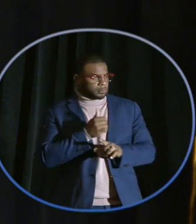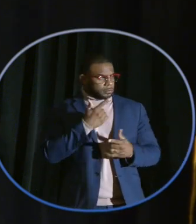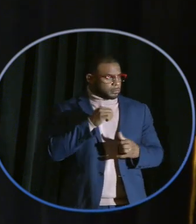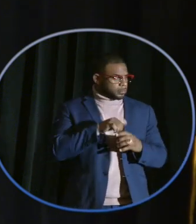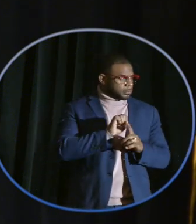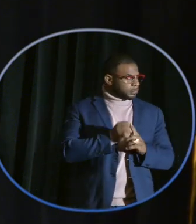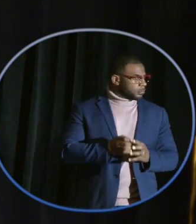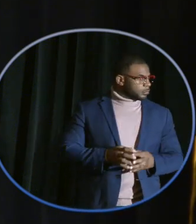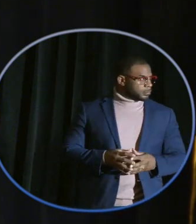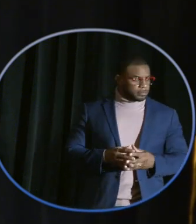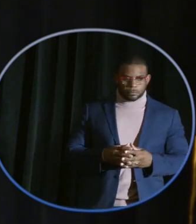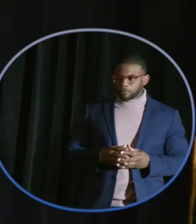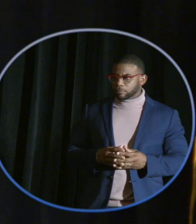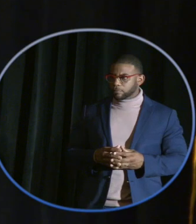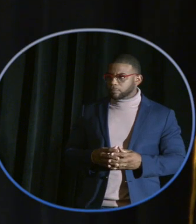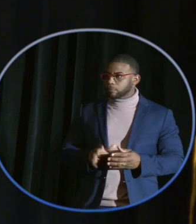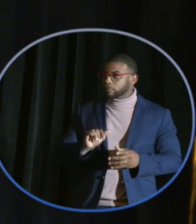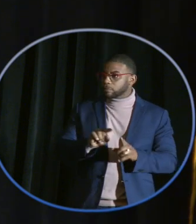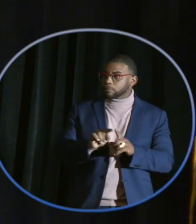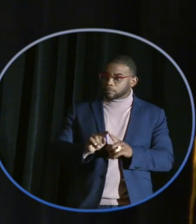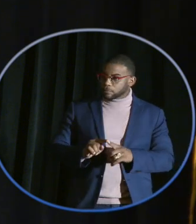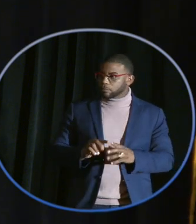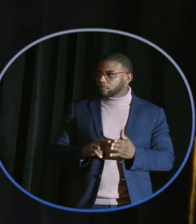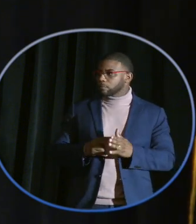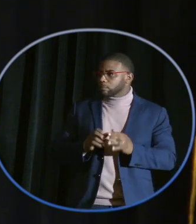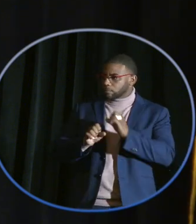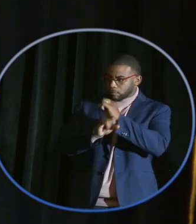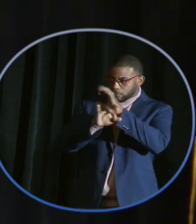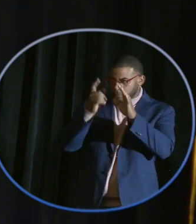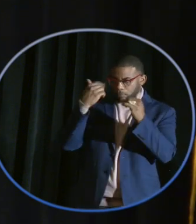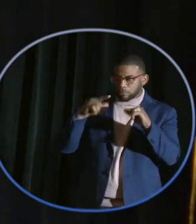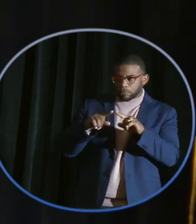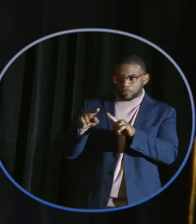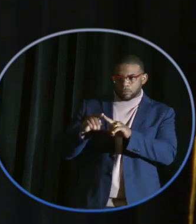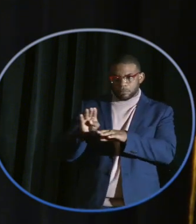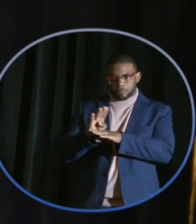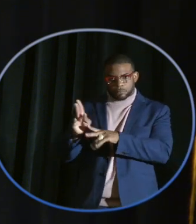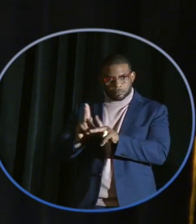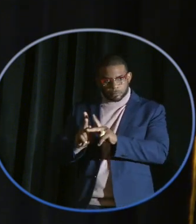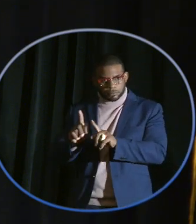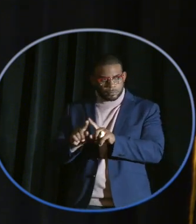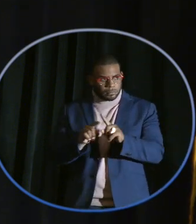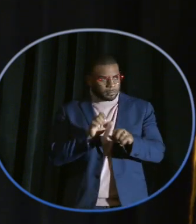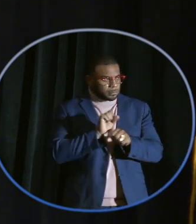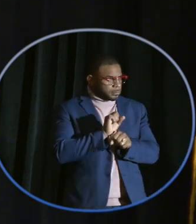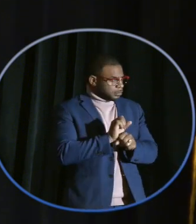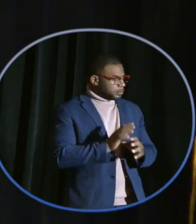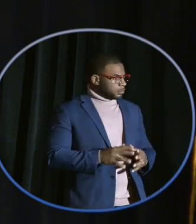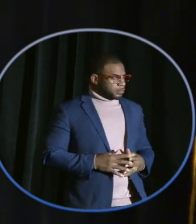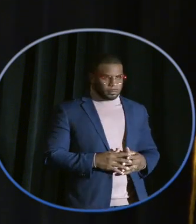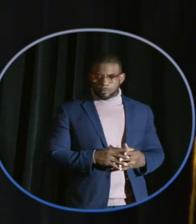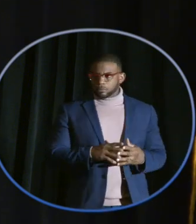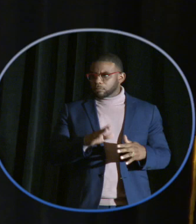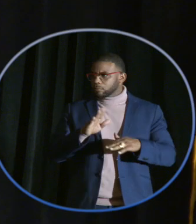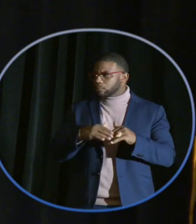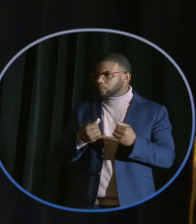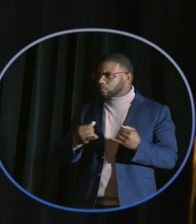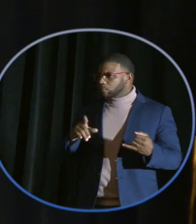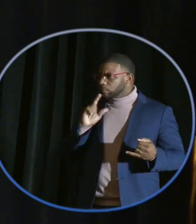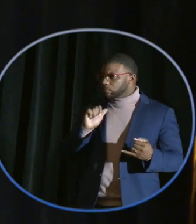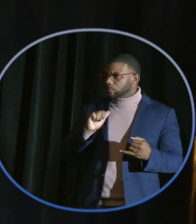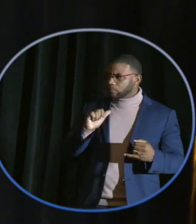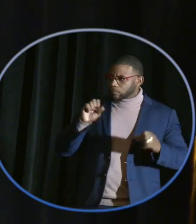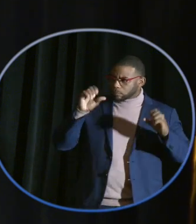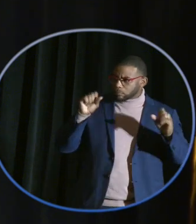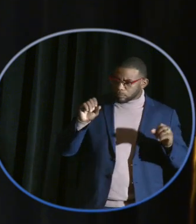society. But that also is not the whole picture for us as business people and as employers. The bottom line is that it's a